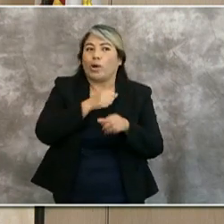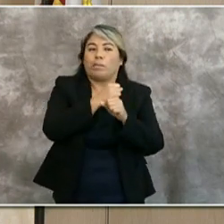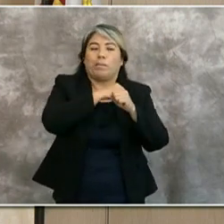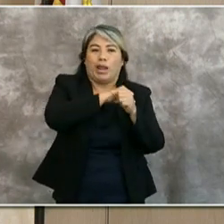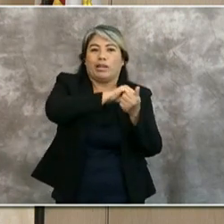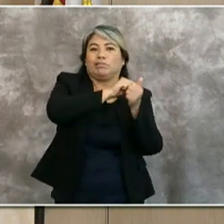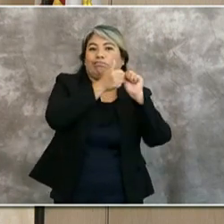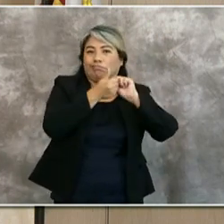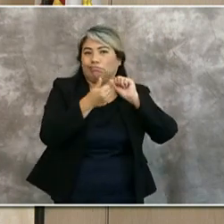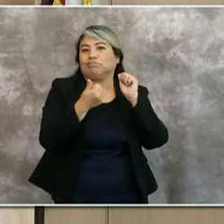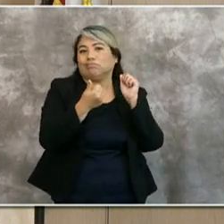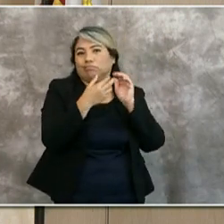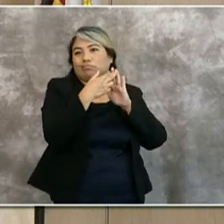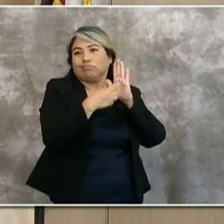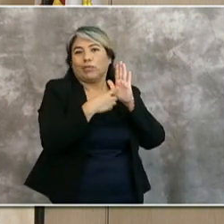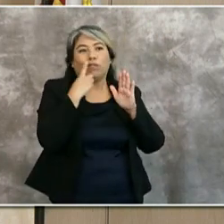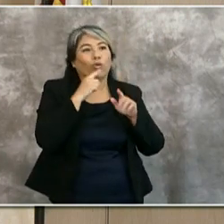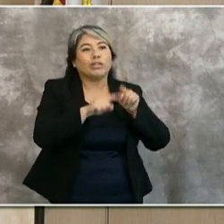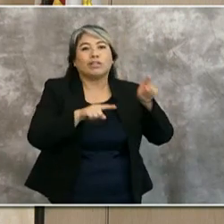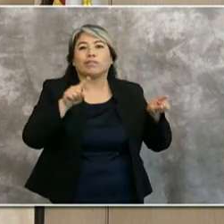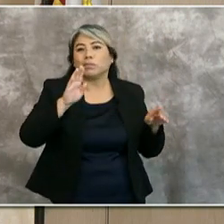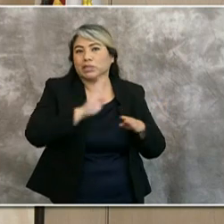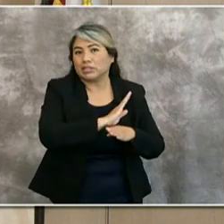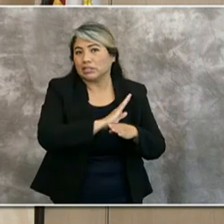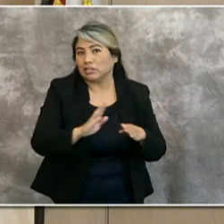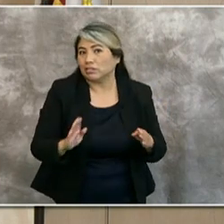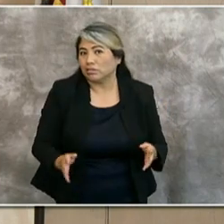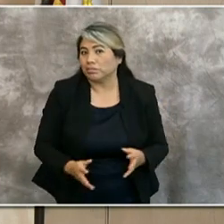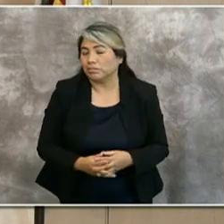changes for our various businesses.